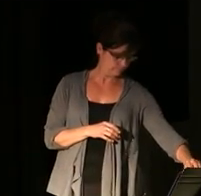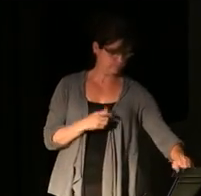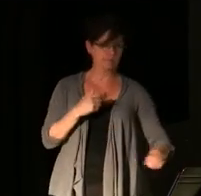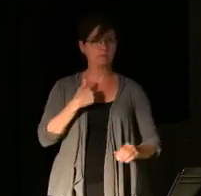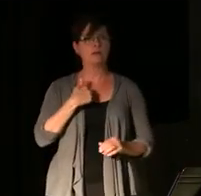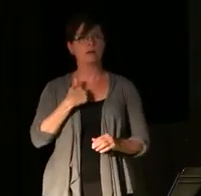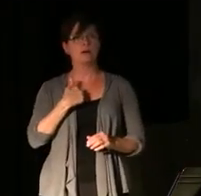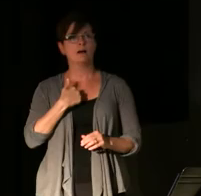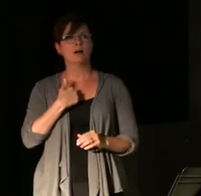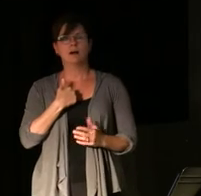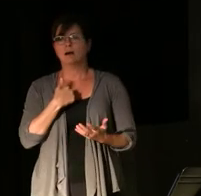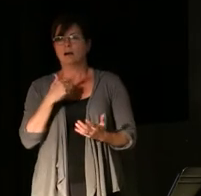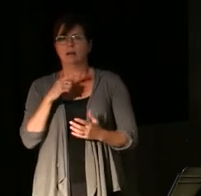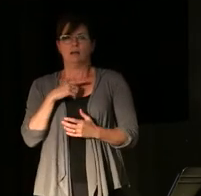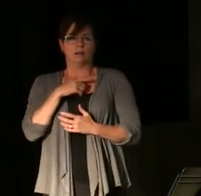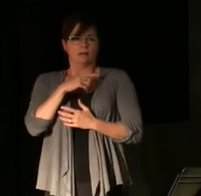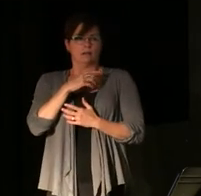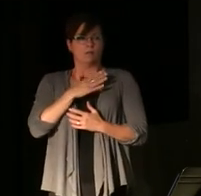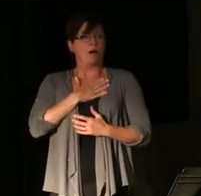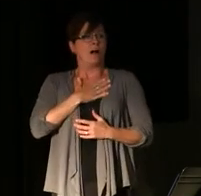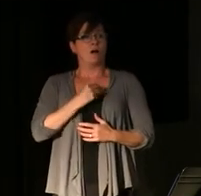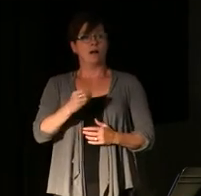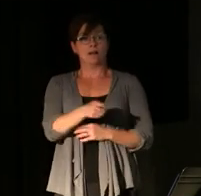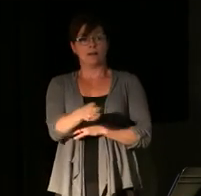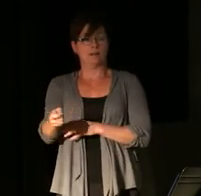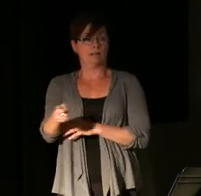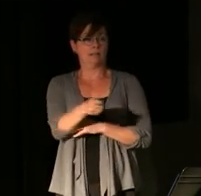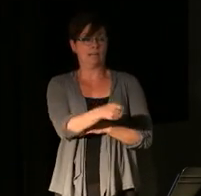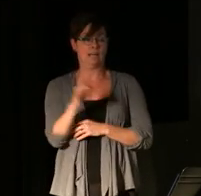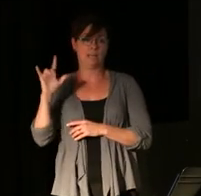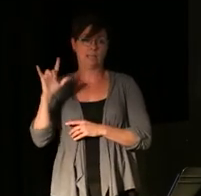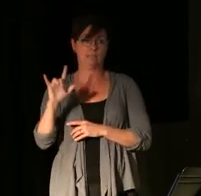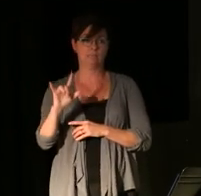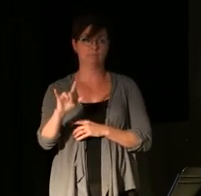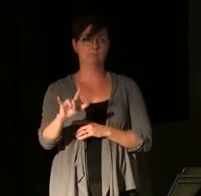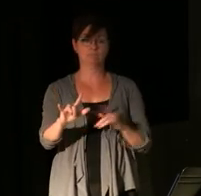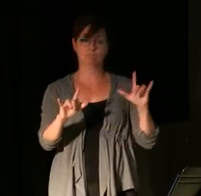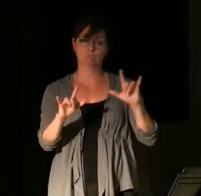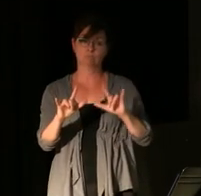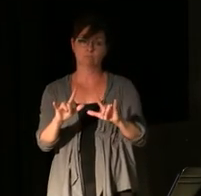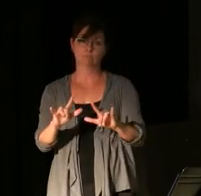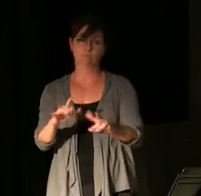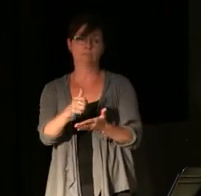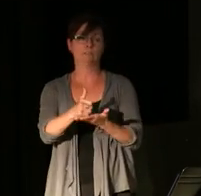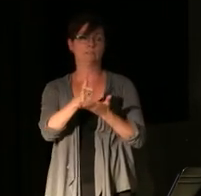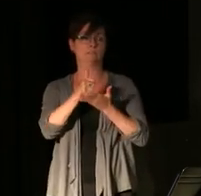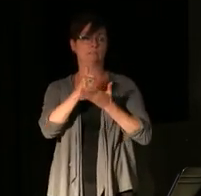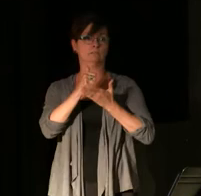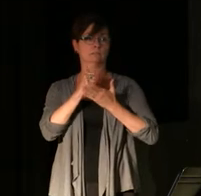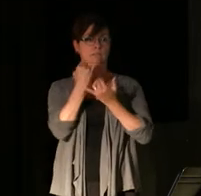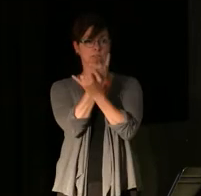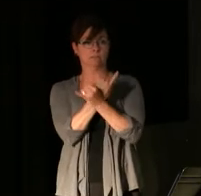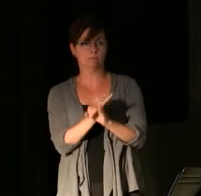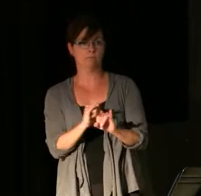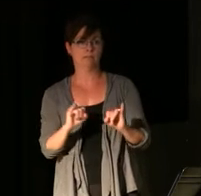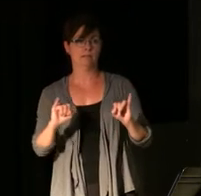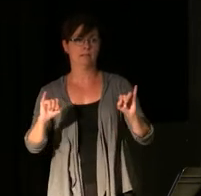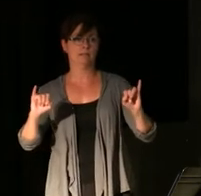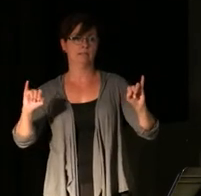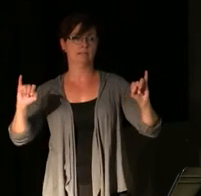I love my white cane. It helps me with